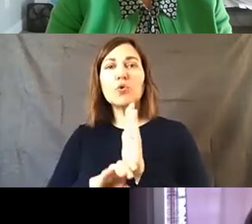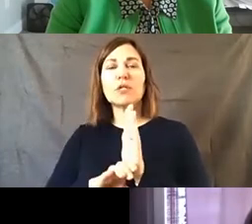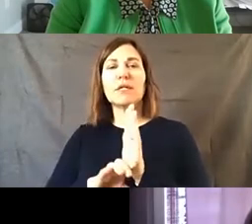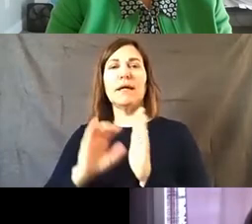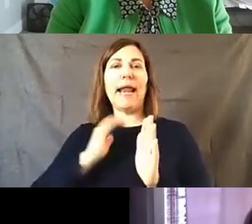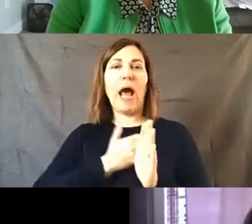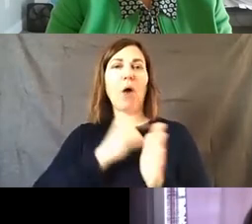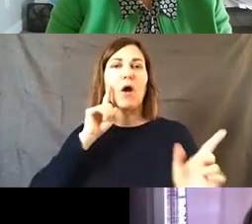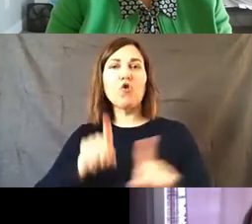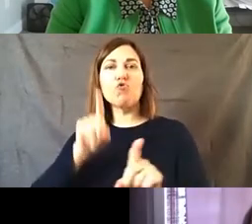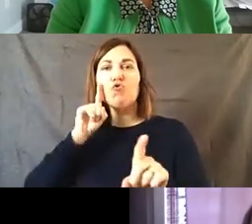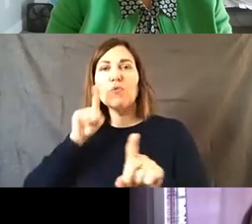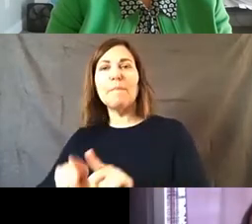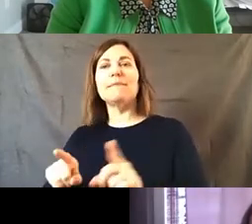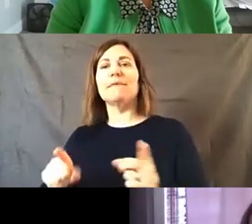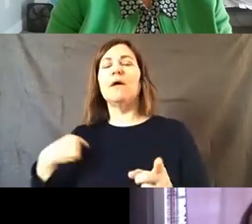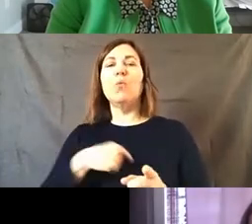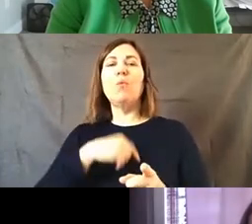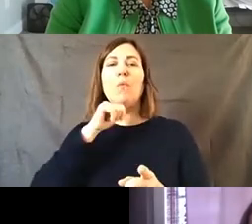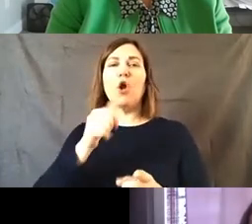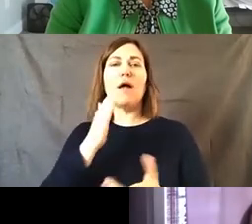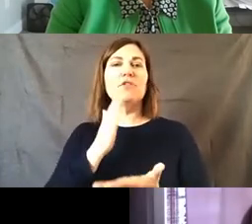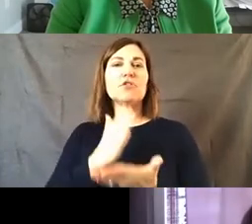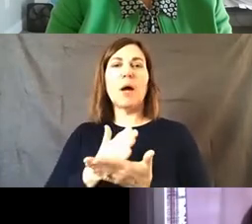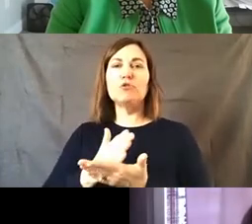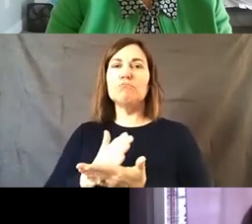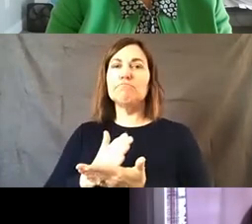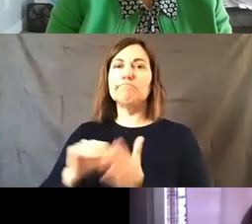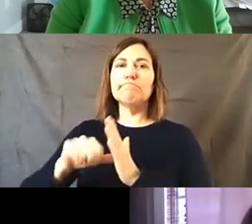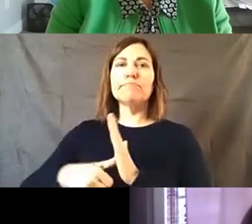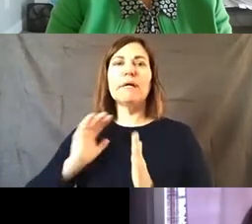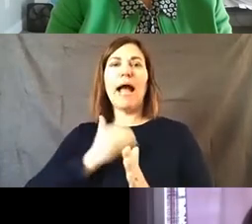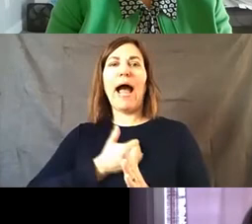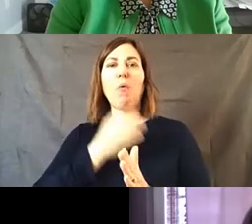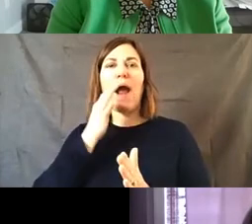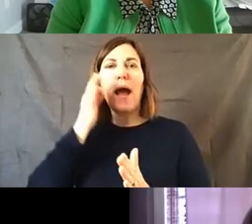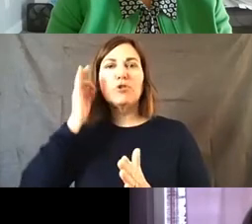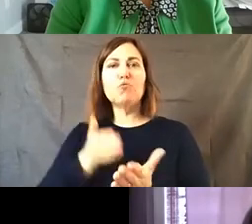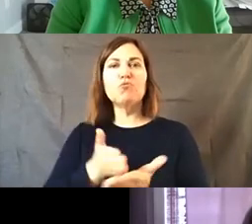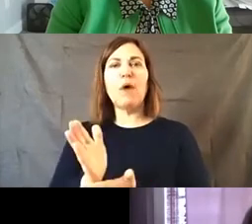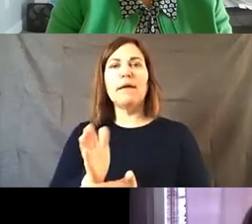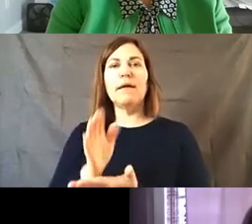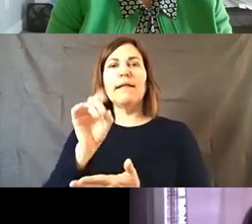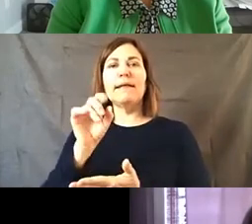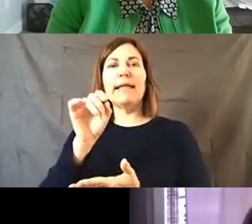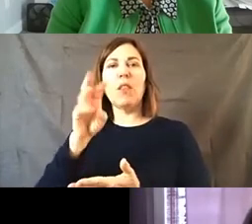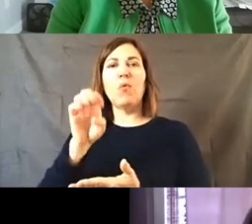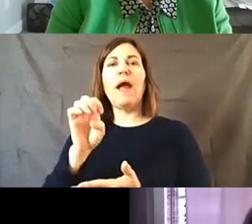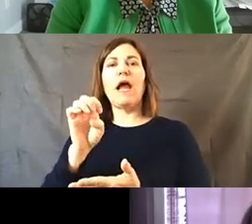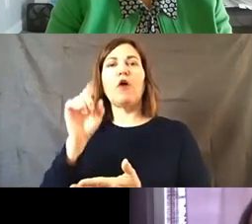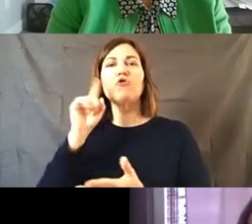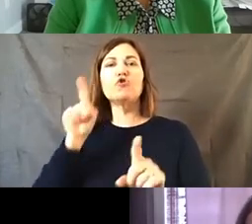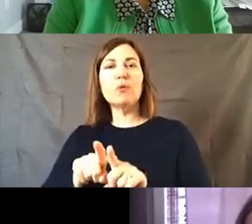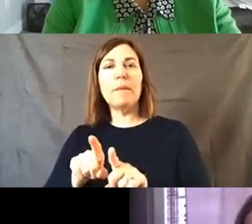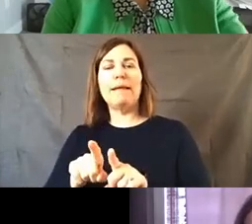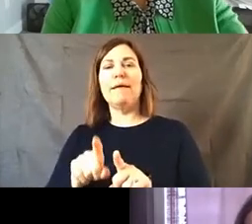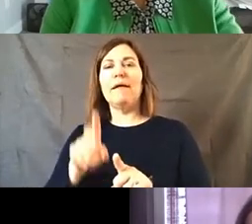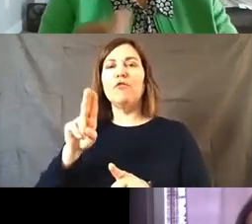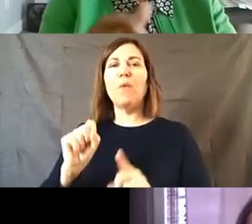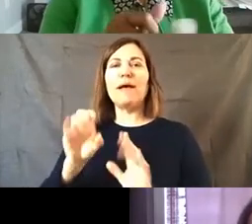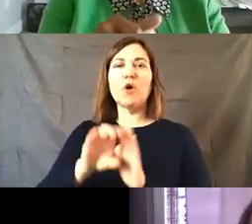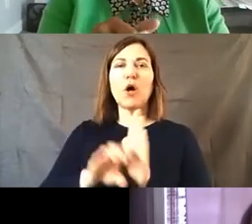nor will we stop asserting our Aborigine rights. The Delaware Treaty, the United States Constitution, House